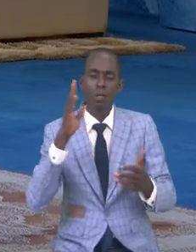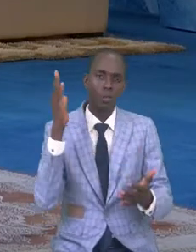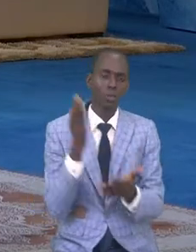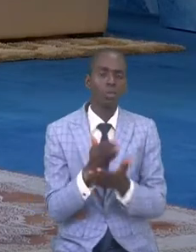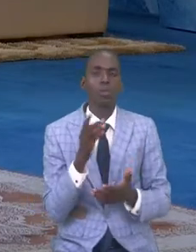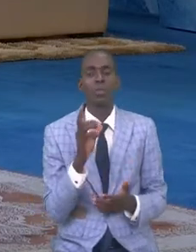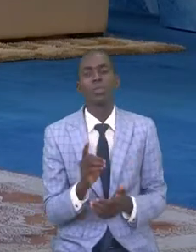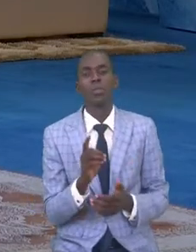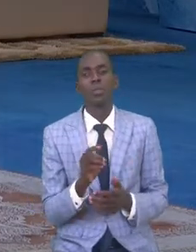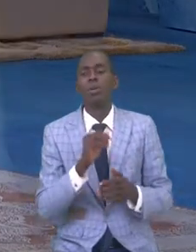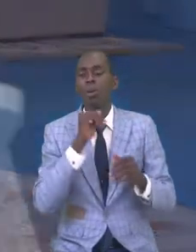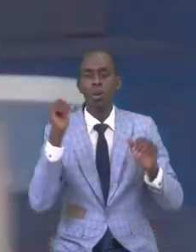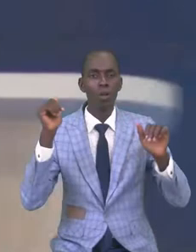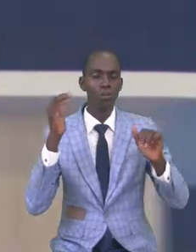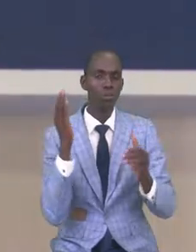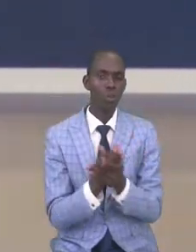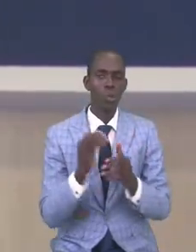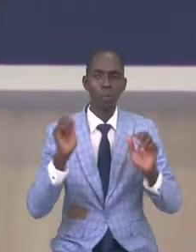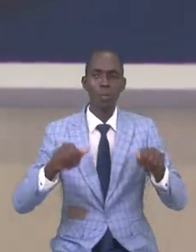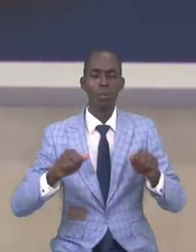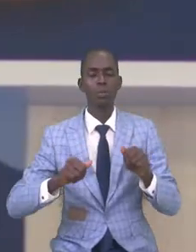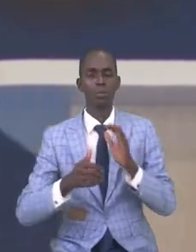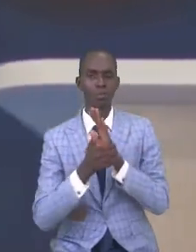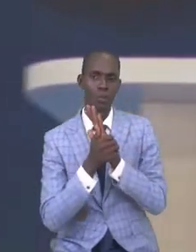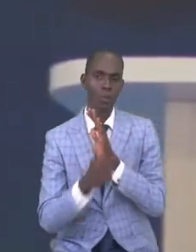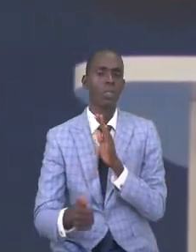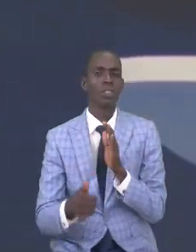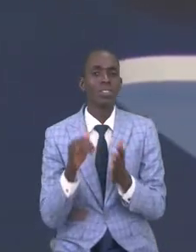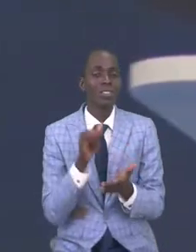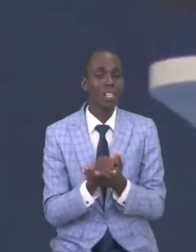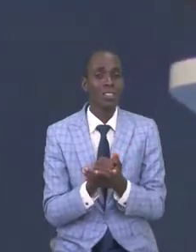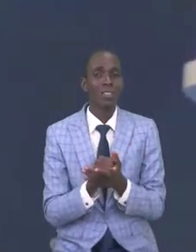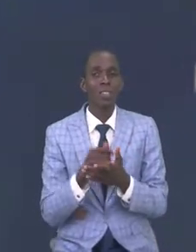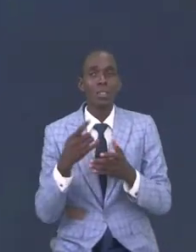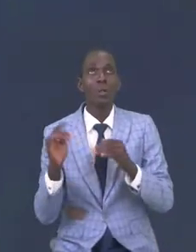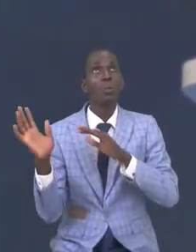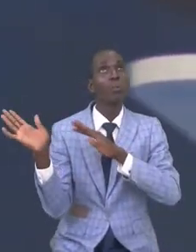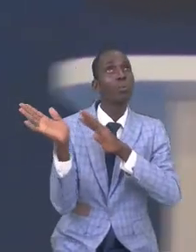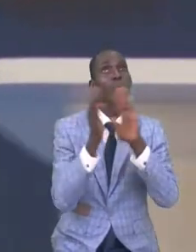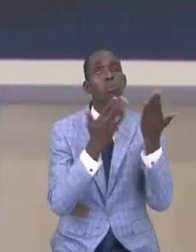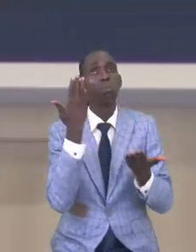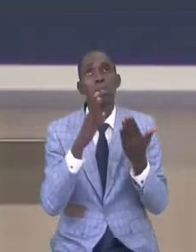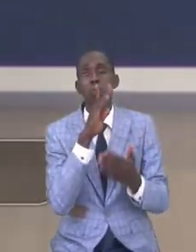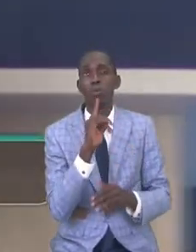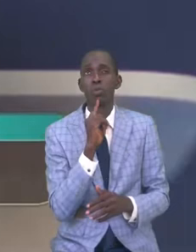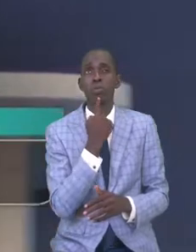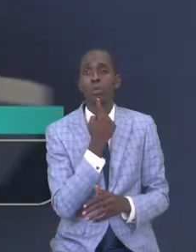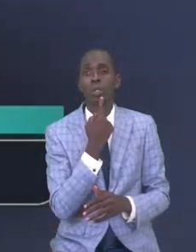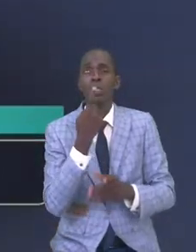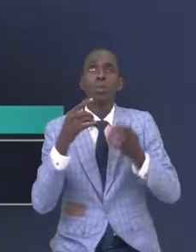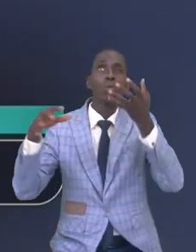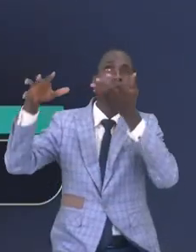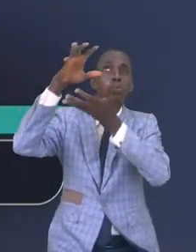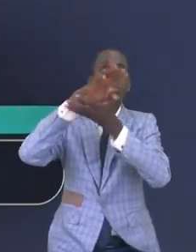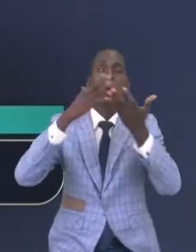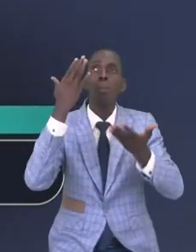potential. Unstoppable potential, that the wind will blow, the storm may